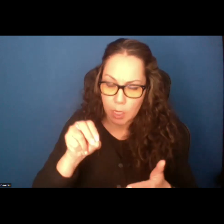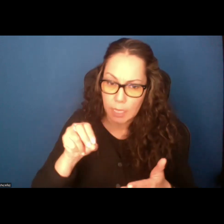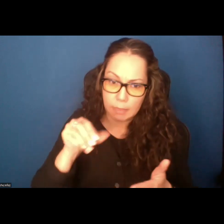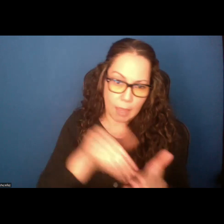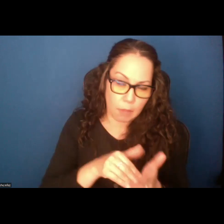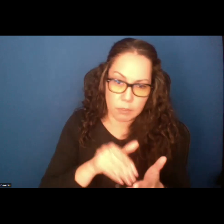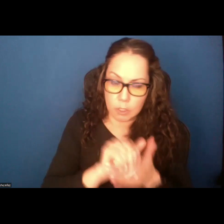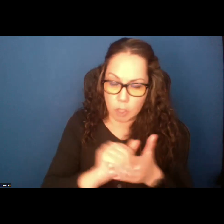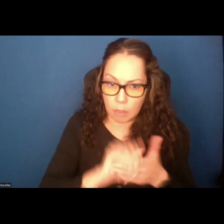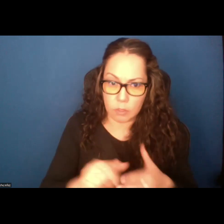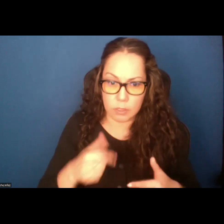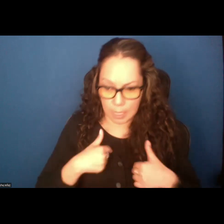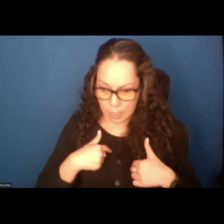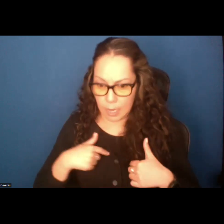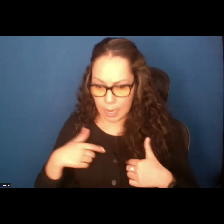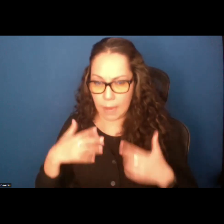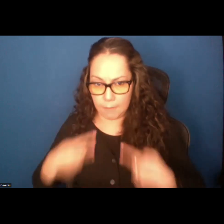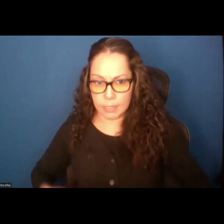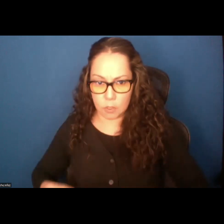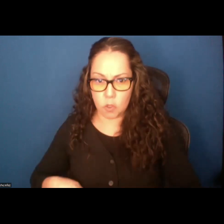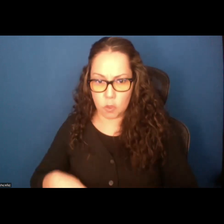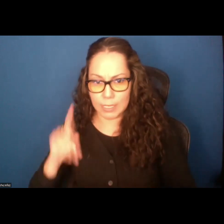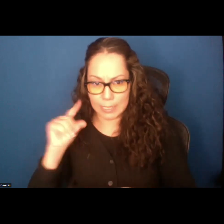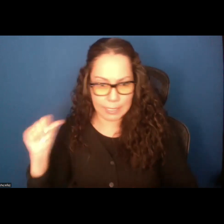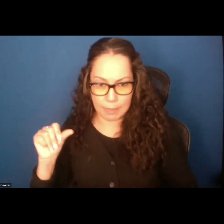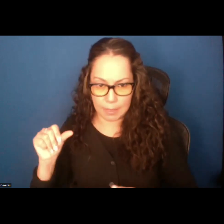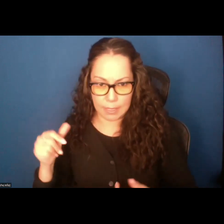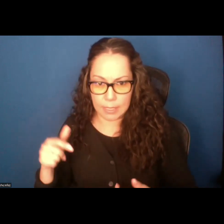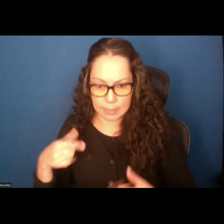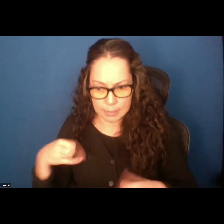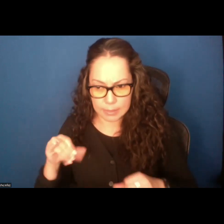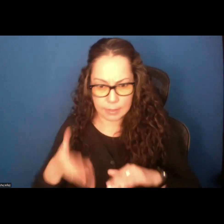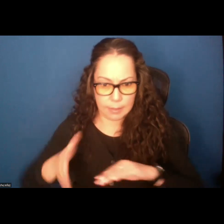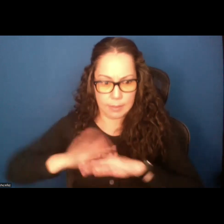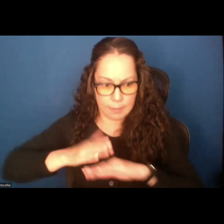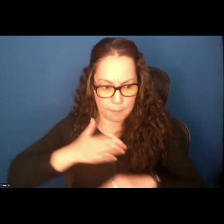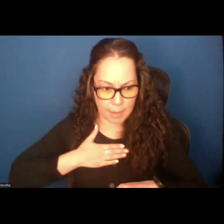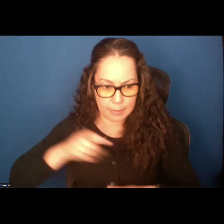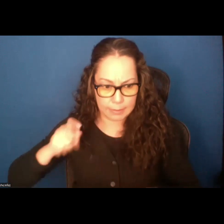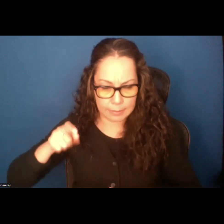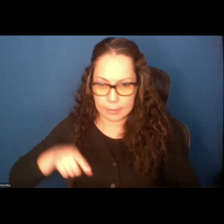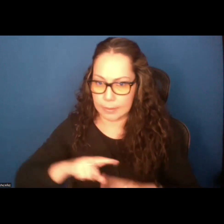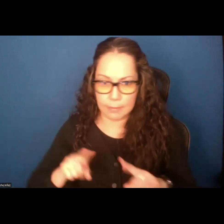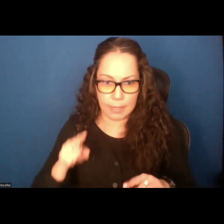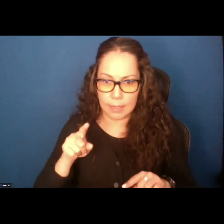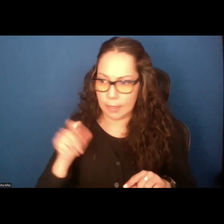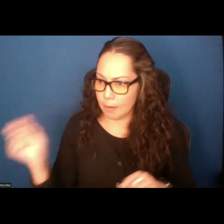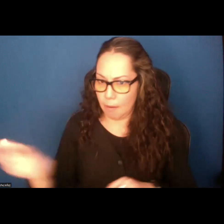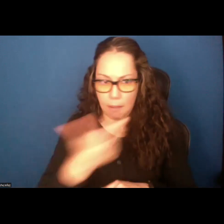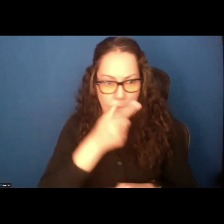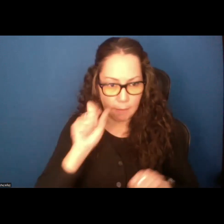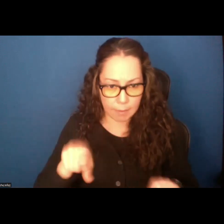disabilities, which not everyone can afford. And so even though we made it through COVID,